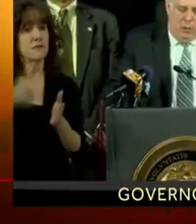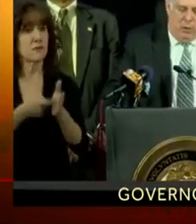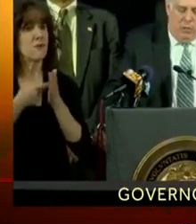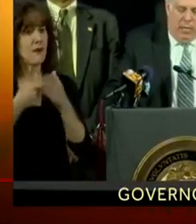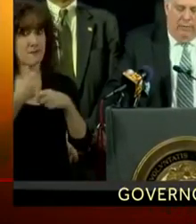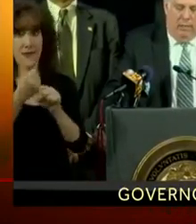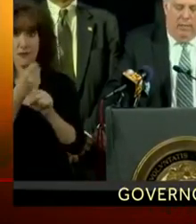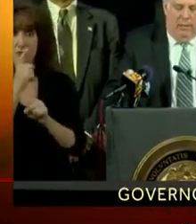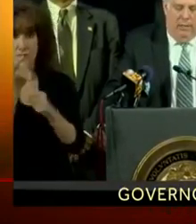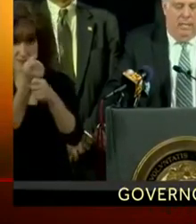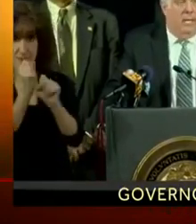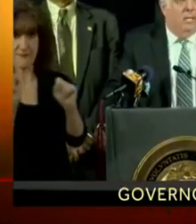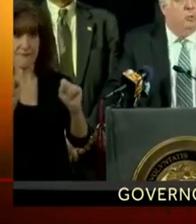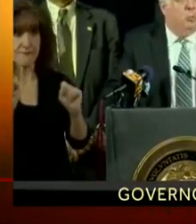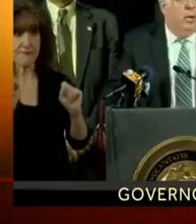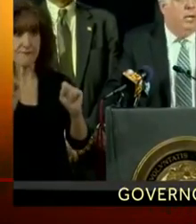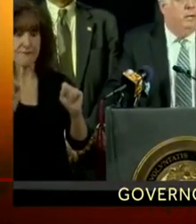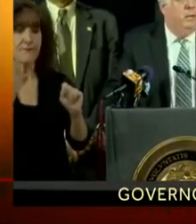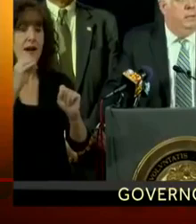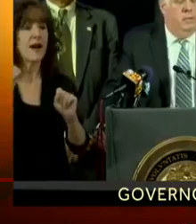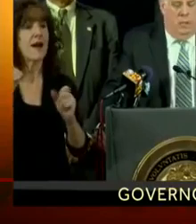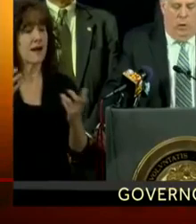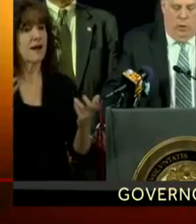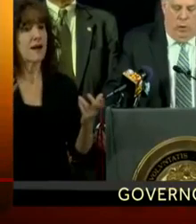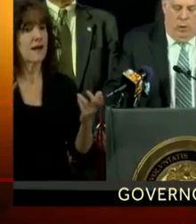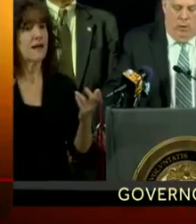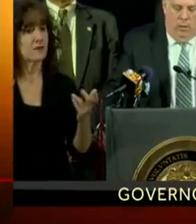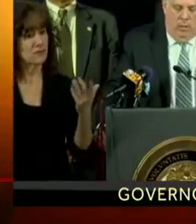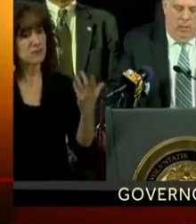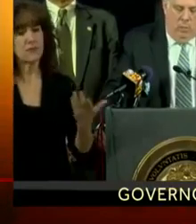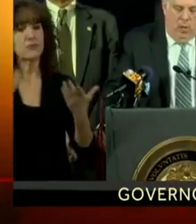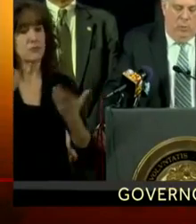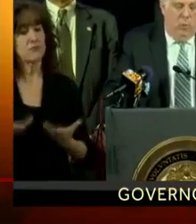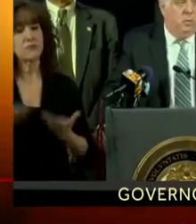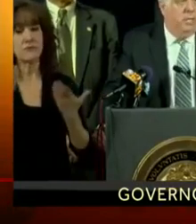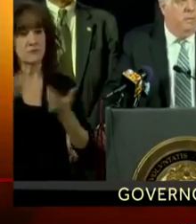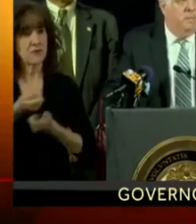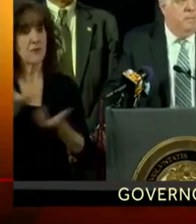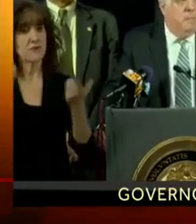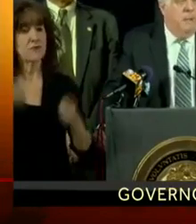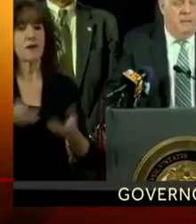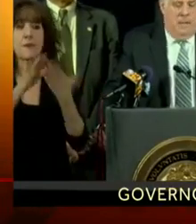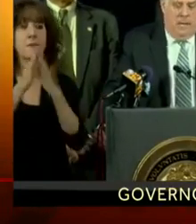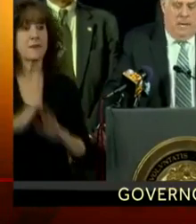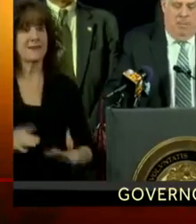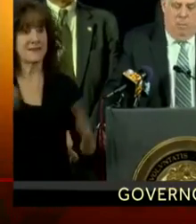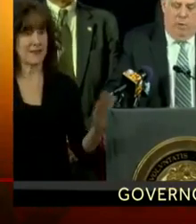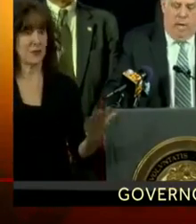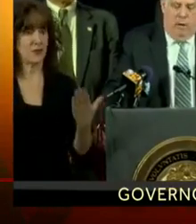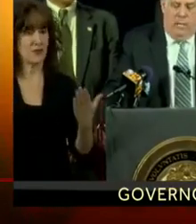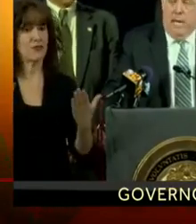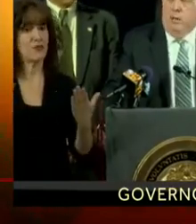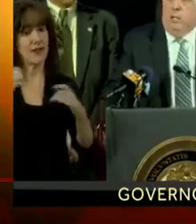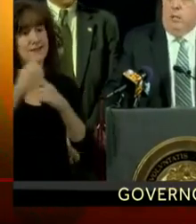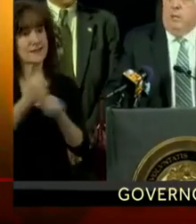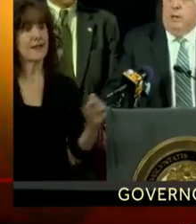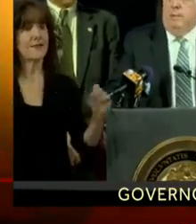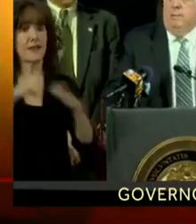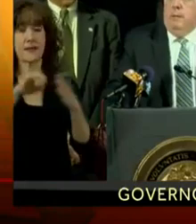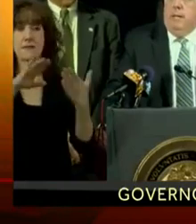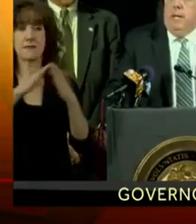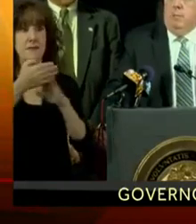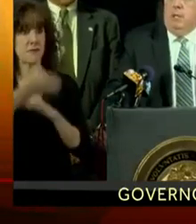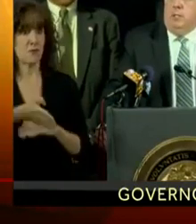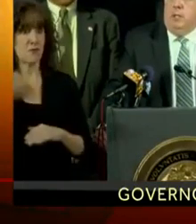to ensure safety and to bring law and order to Baltimore City. We've got our entire team